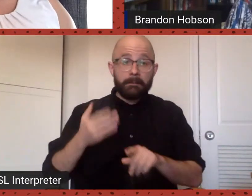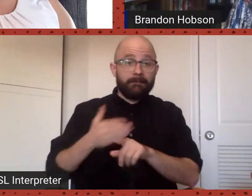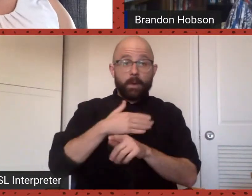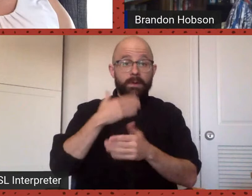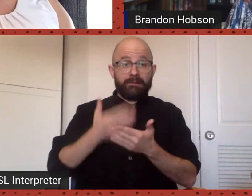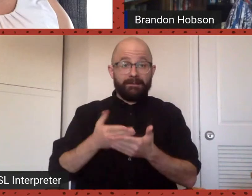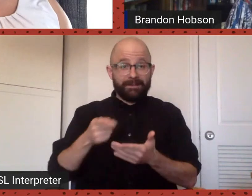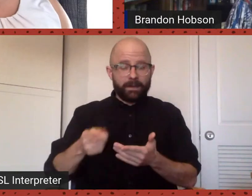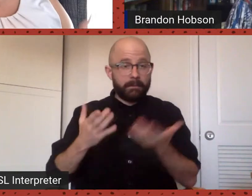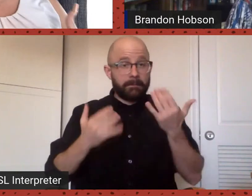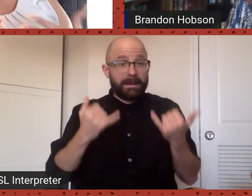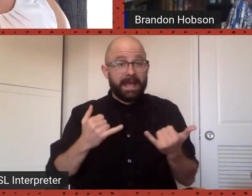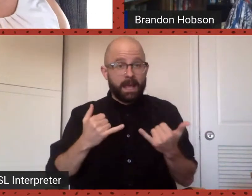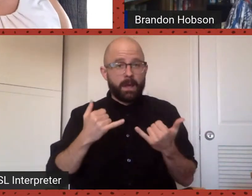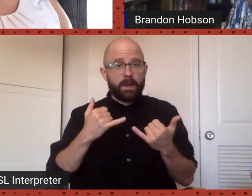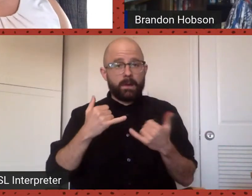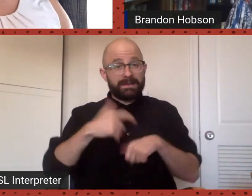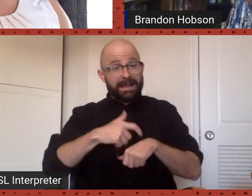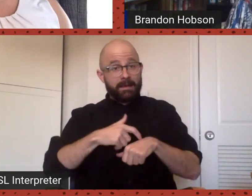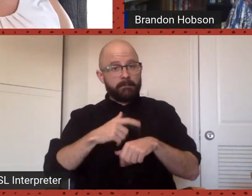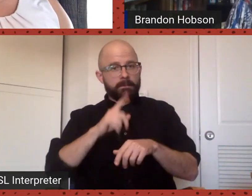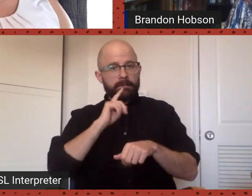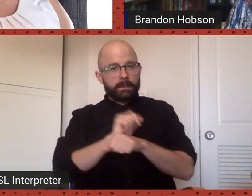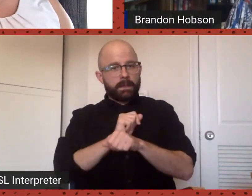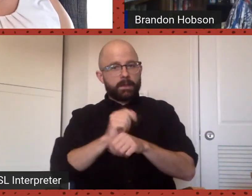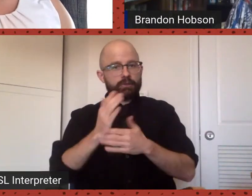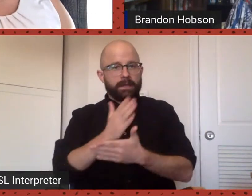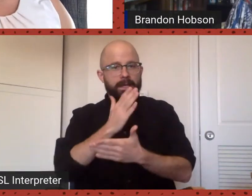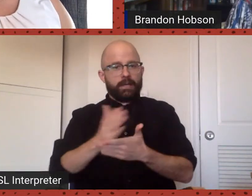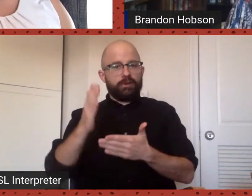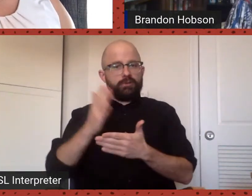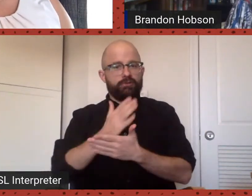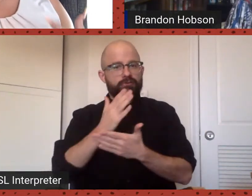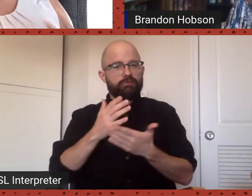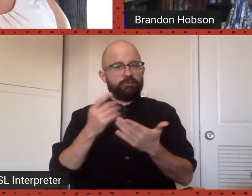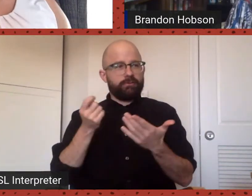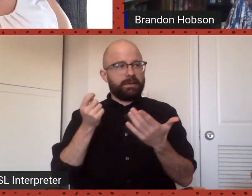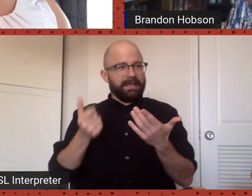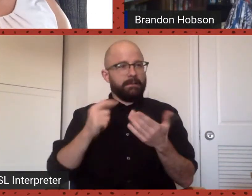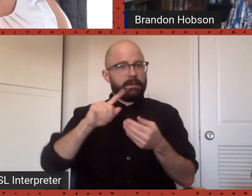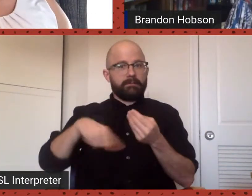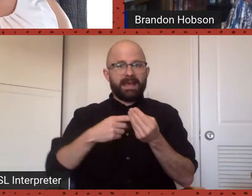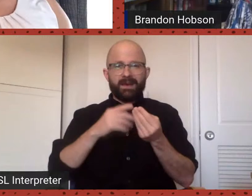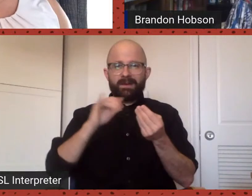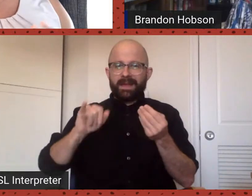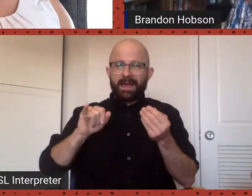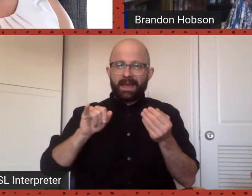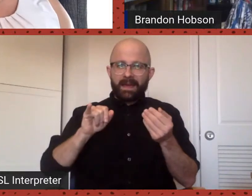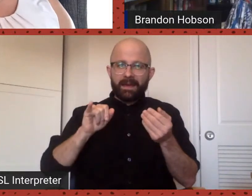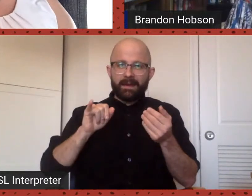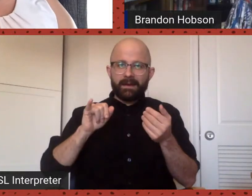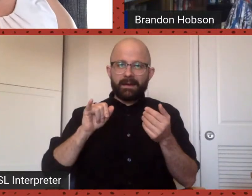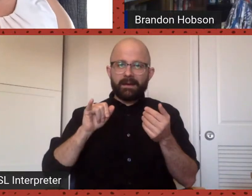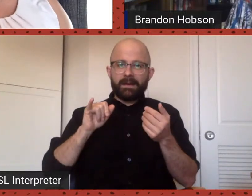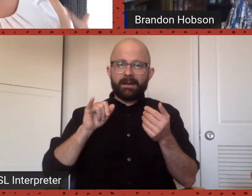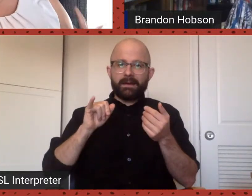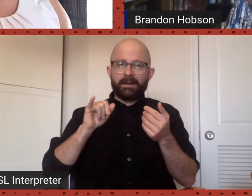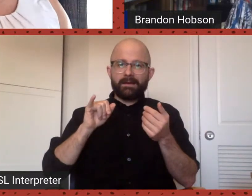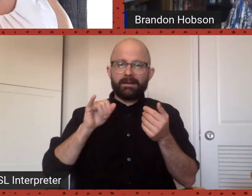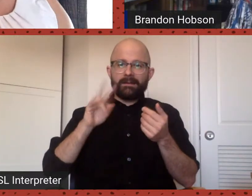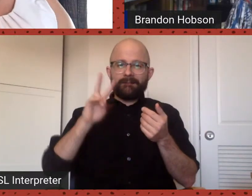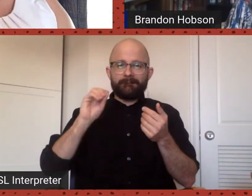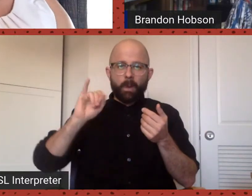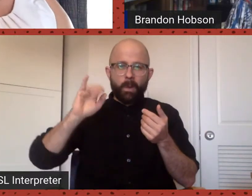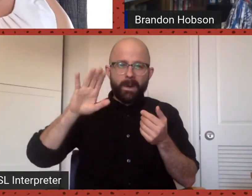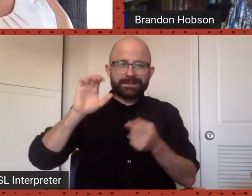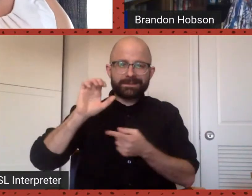would be a good time to actually share a little bit of that voice that you bring to the characters and that